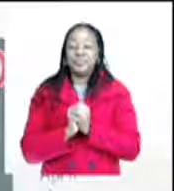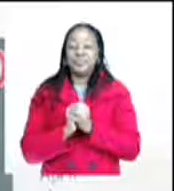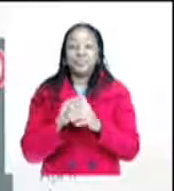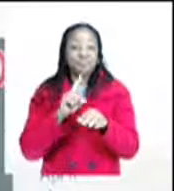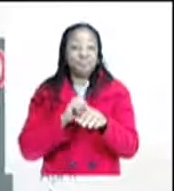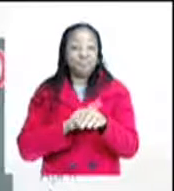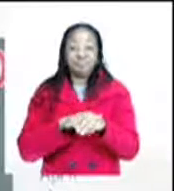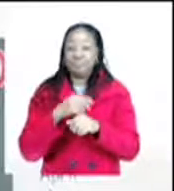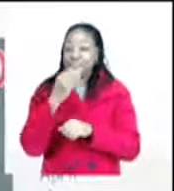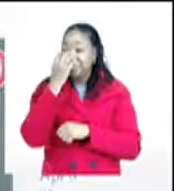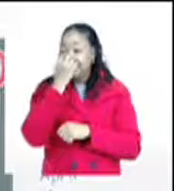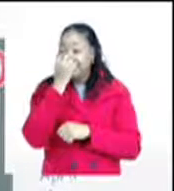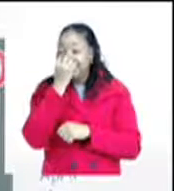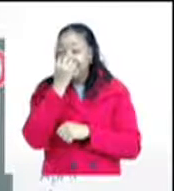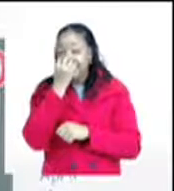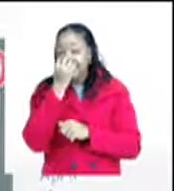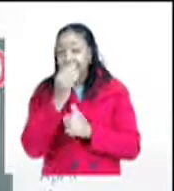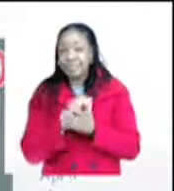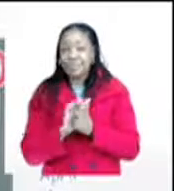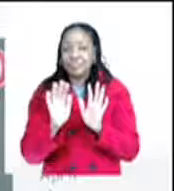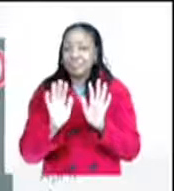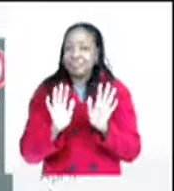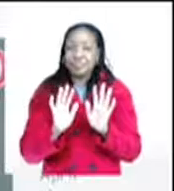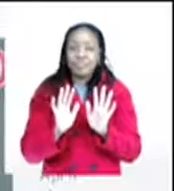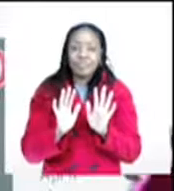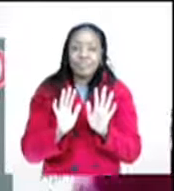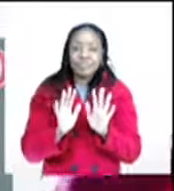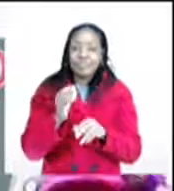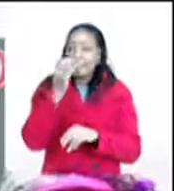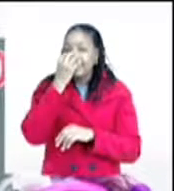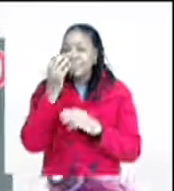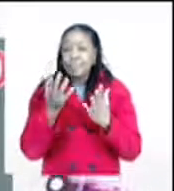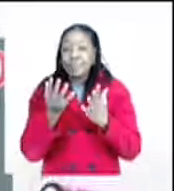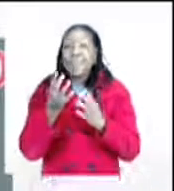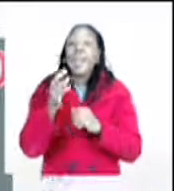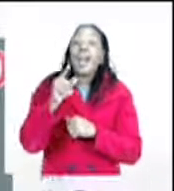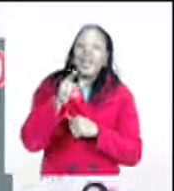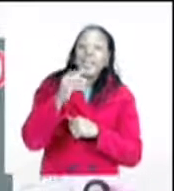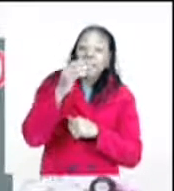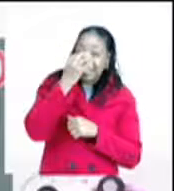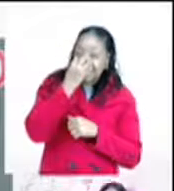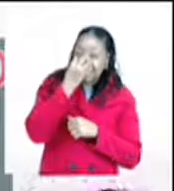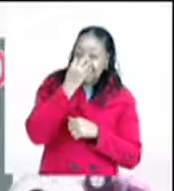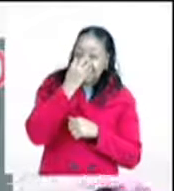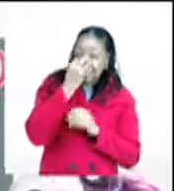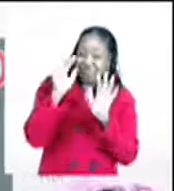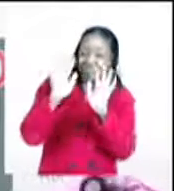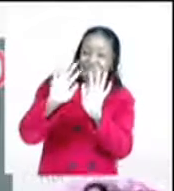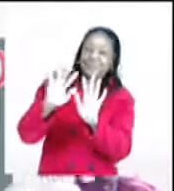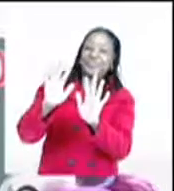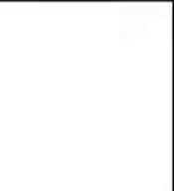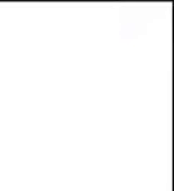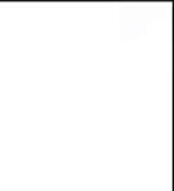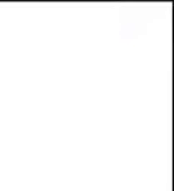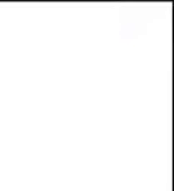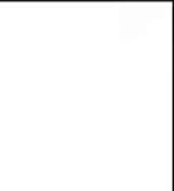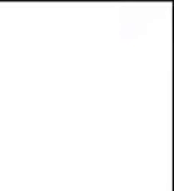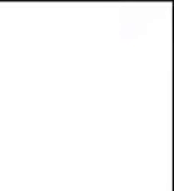time to say goodbye. I wonder where Zoe has gone to. Bye,